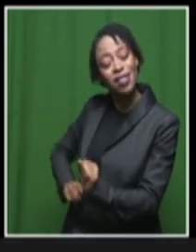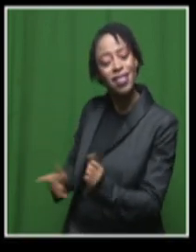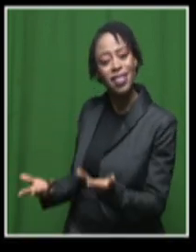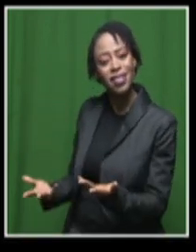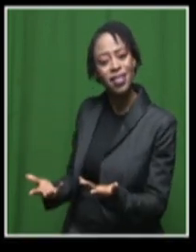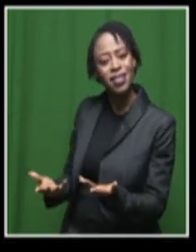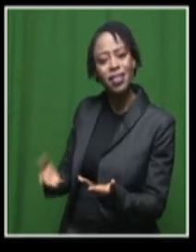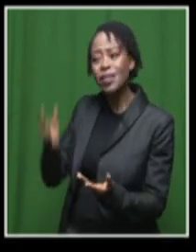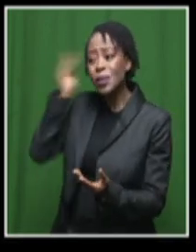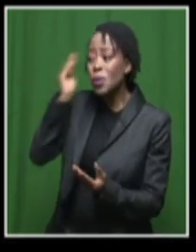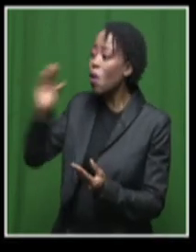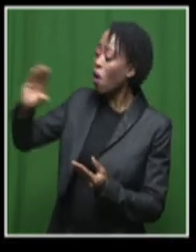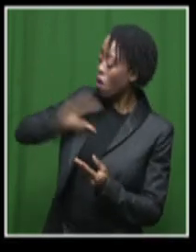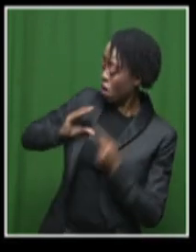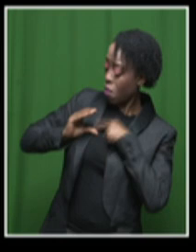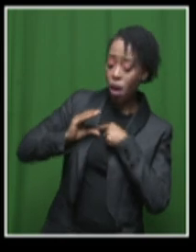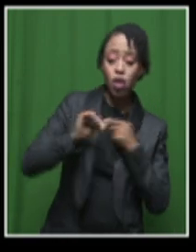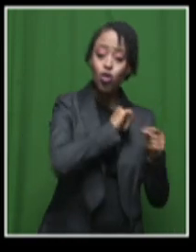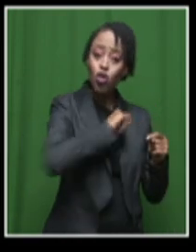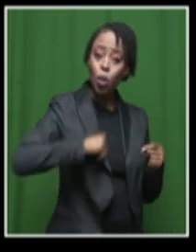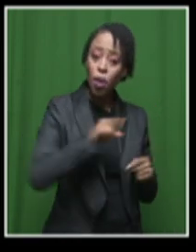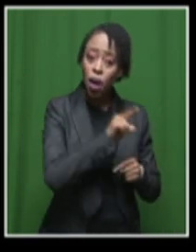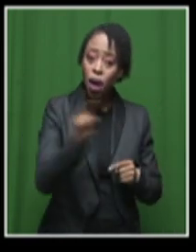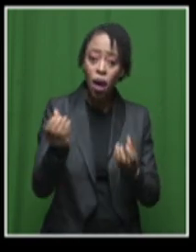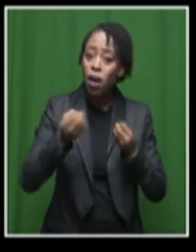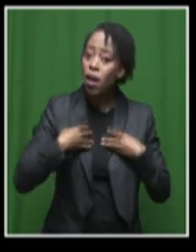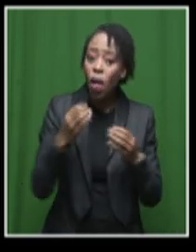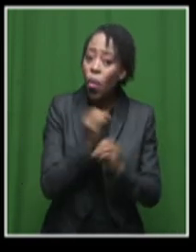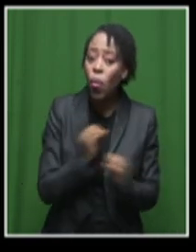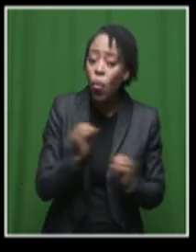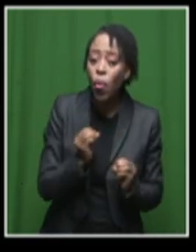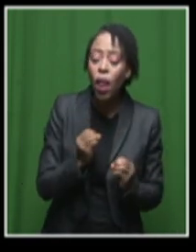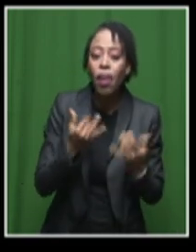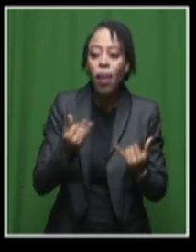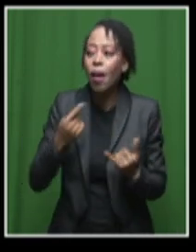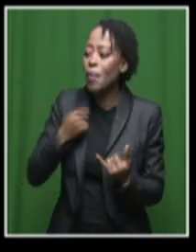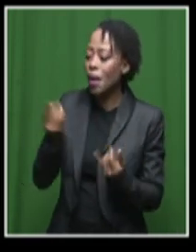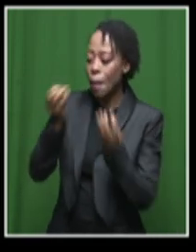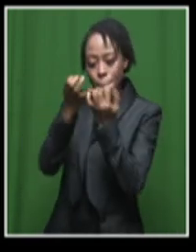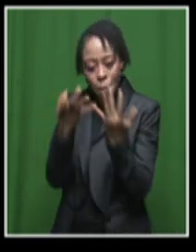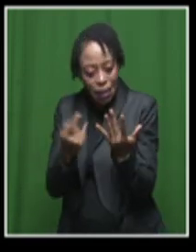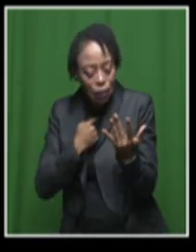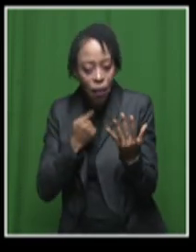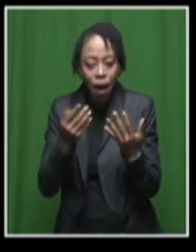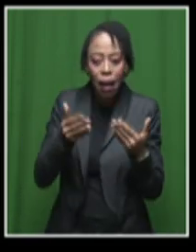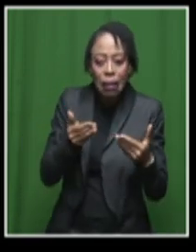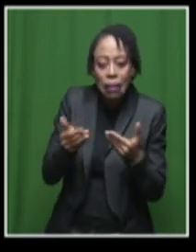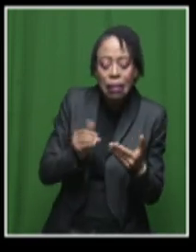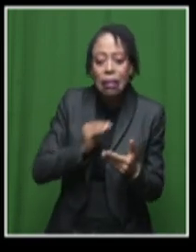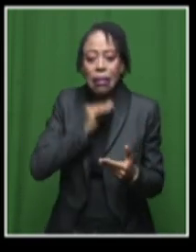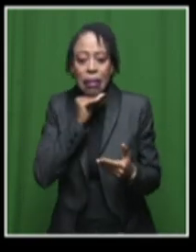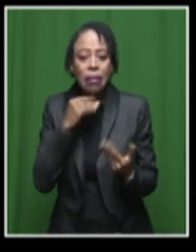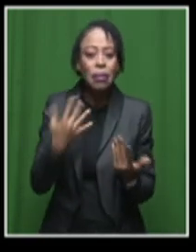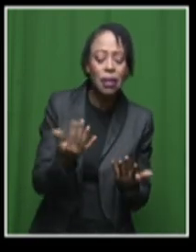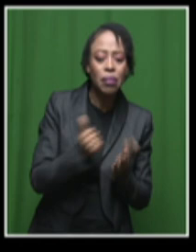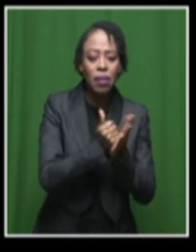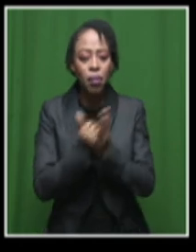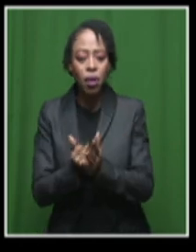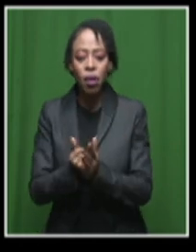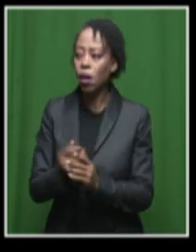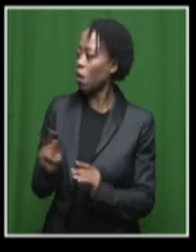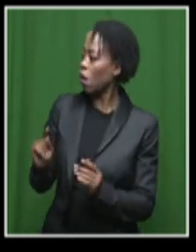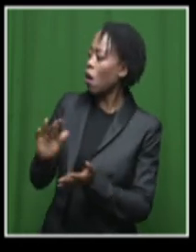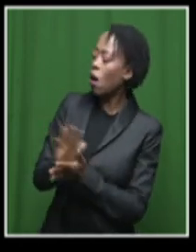You know he doesn't give me money to operate you guys. And I'm operating with my limited budget. Thank you so much, Rabbi. Oh, well, you